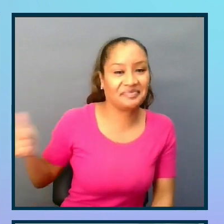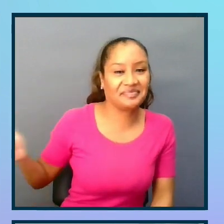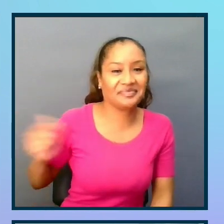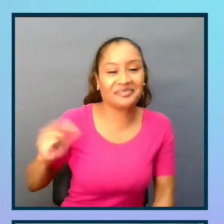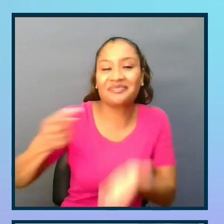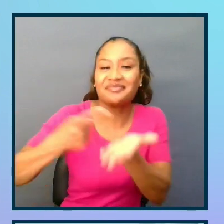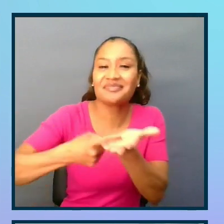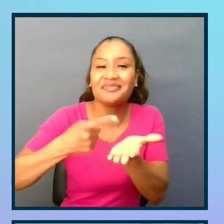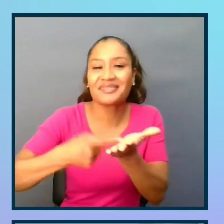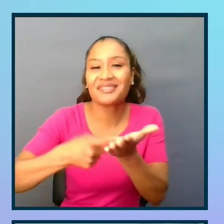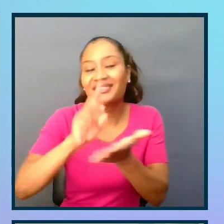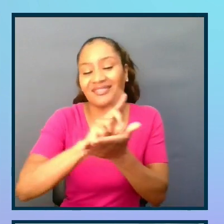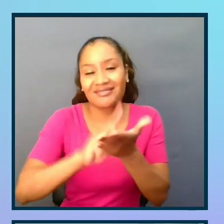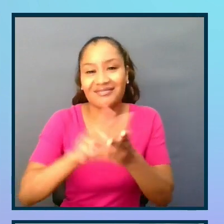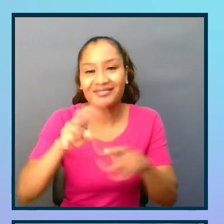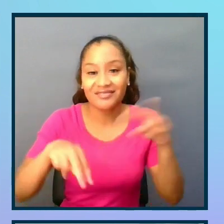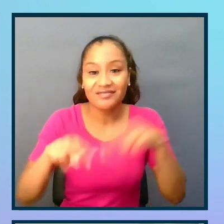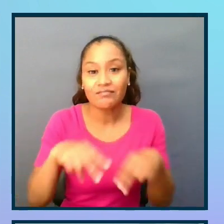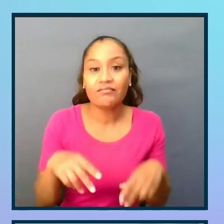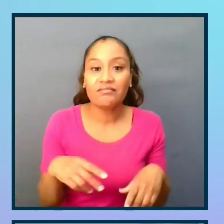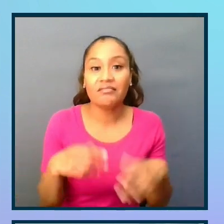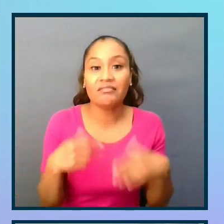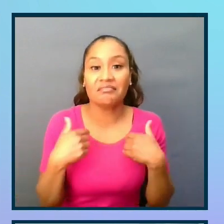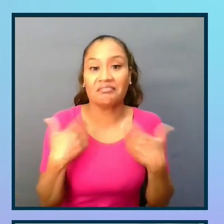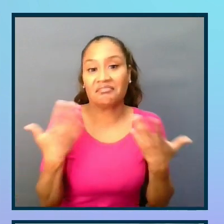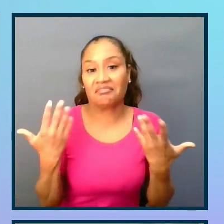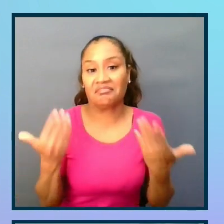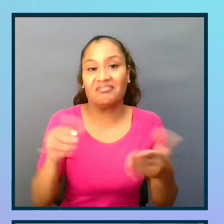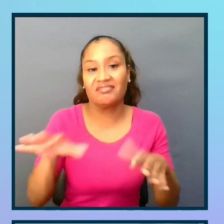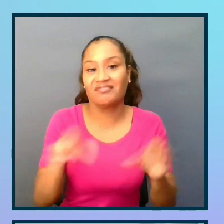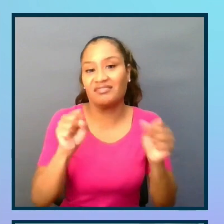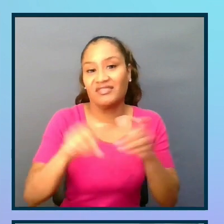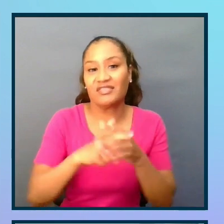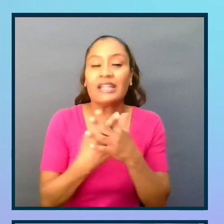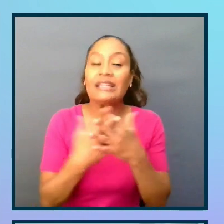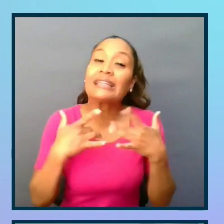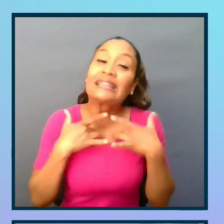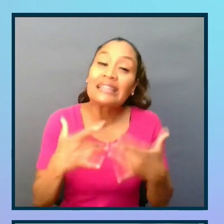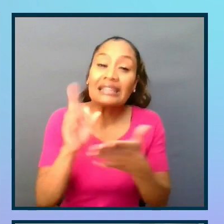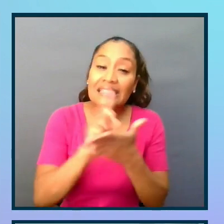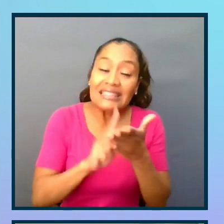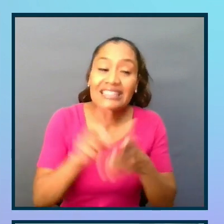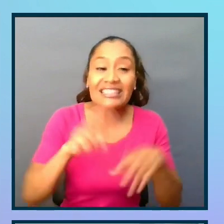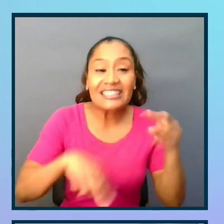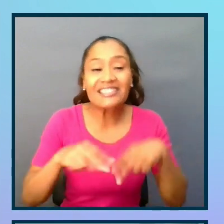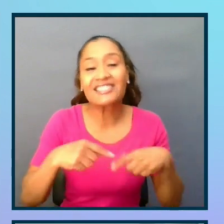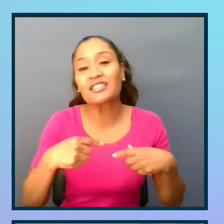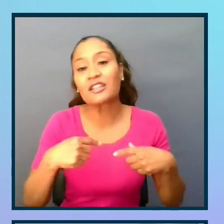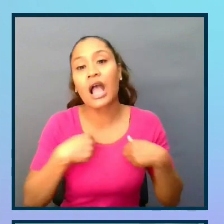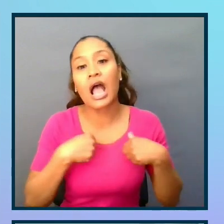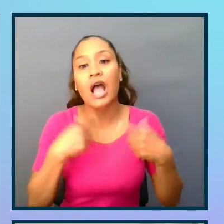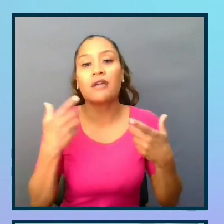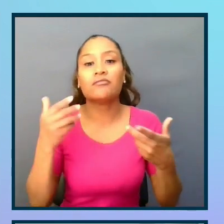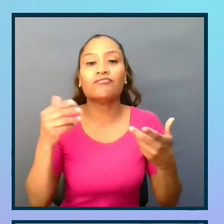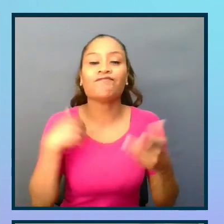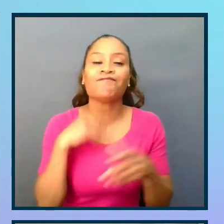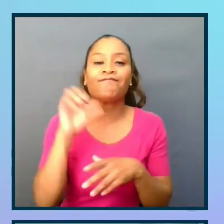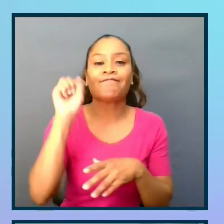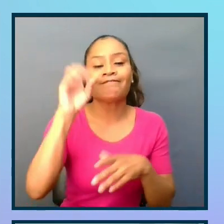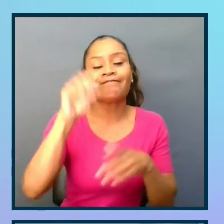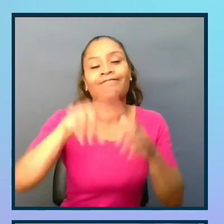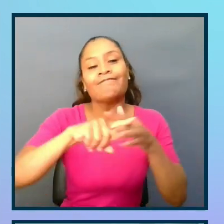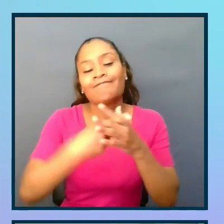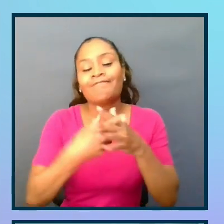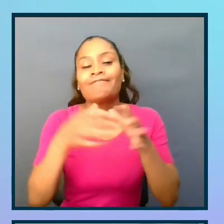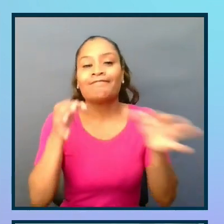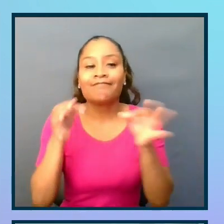the design review. So to start in the design review, typically I'll introduce what the design is. And what this design is